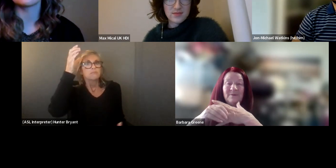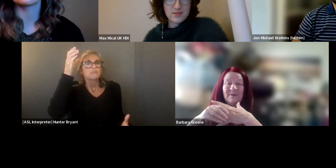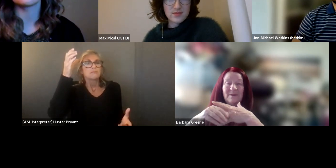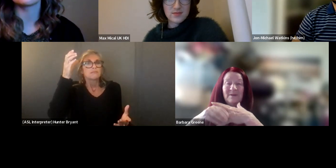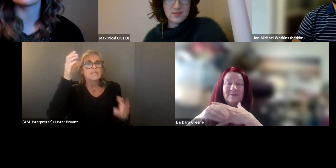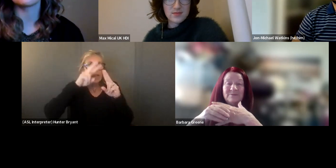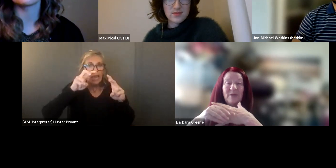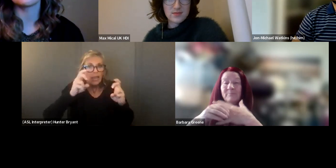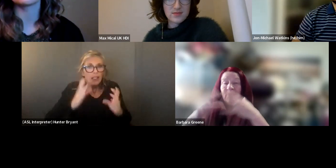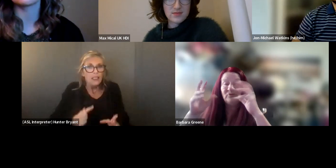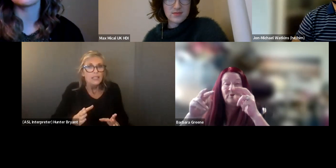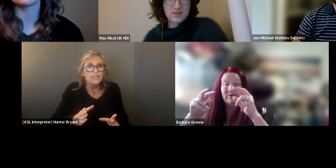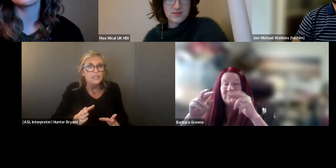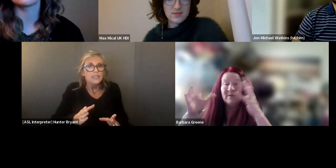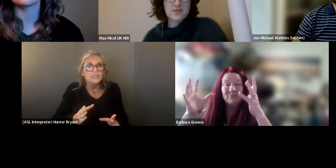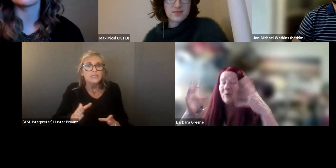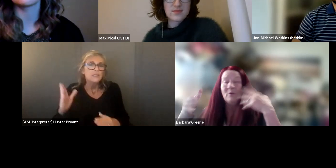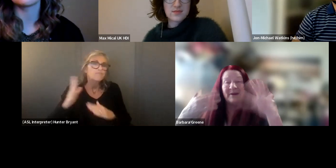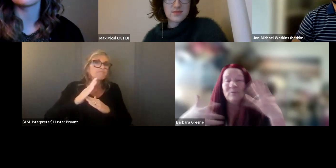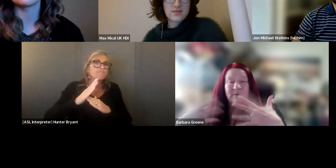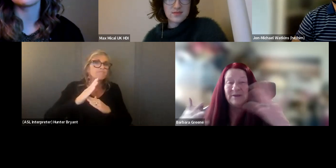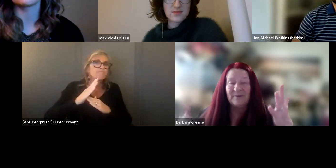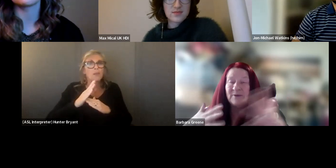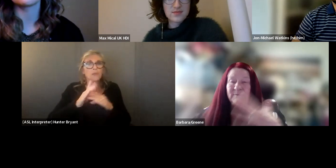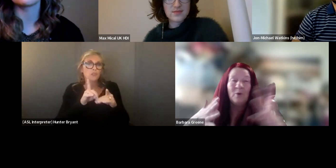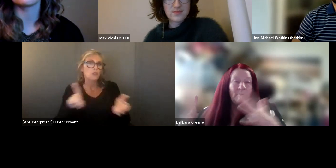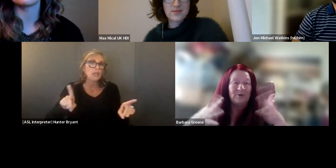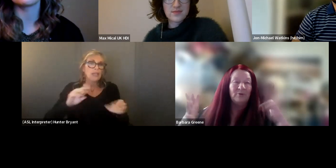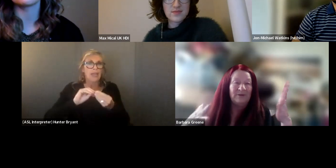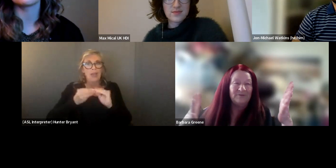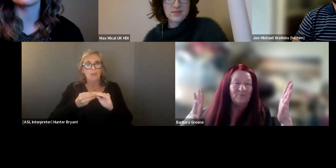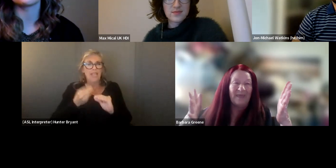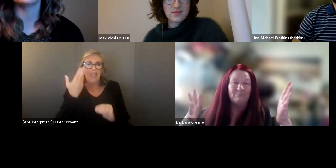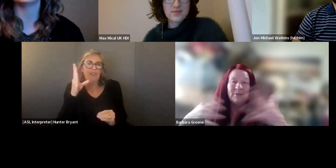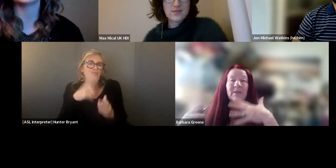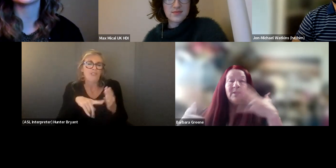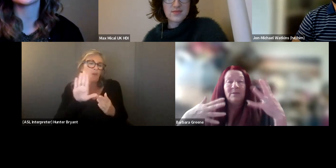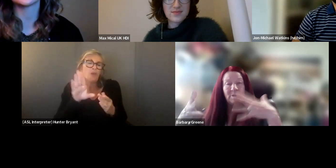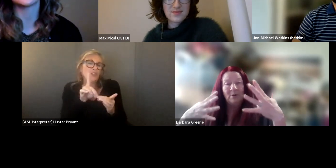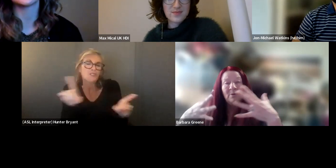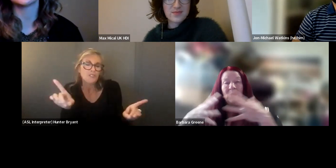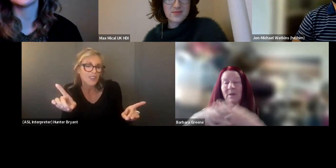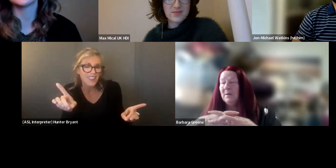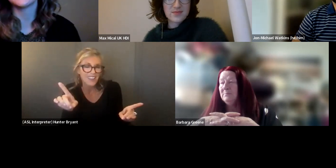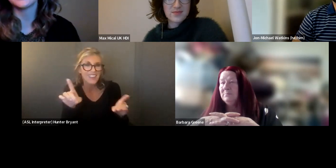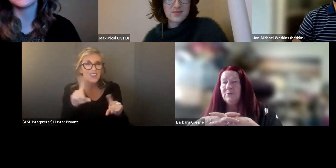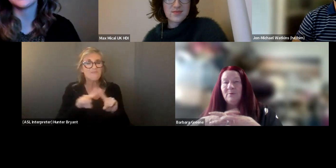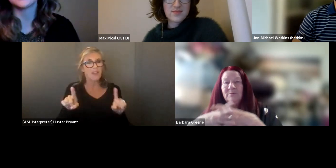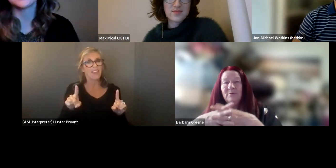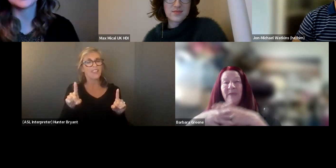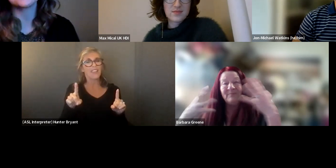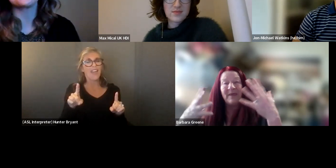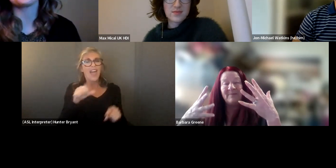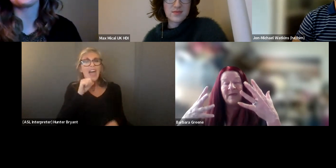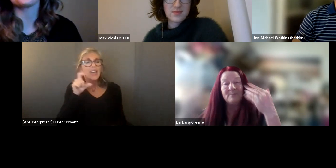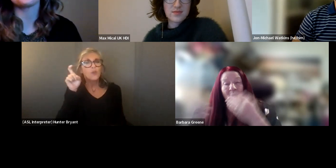know, top-notch degree in numbers or whatever it is. I don't even know what the degree is for that, but you know, you